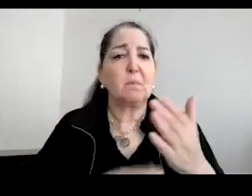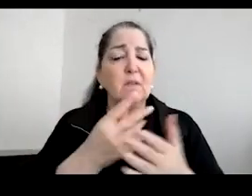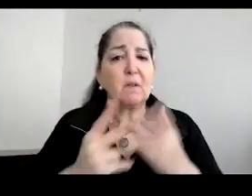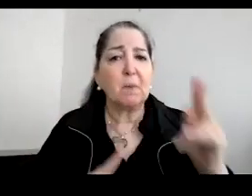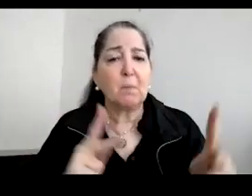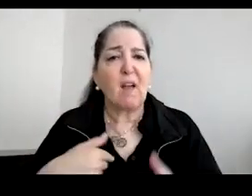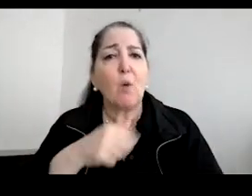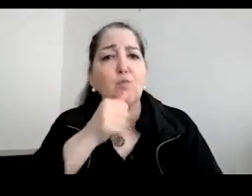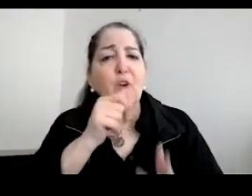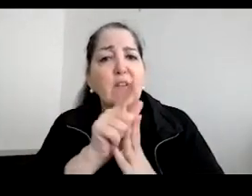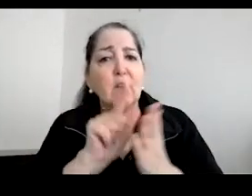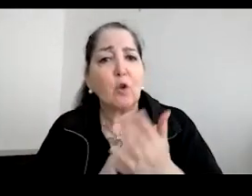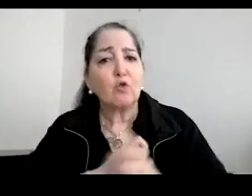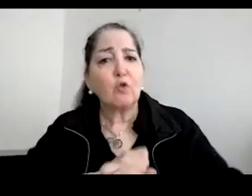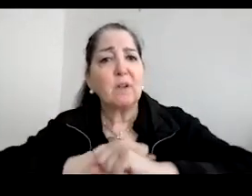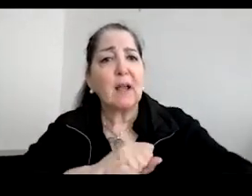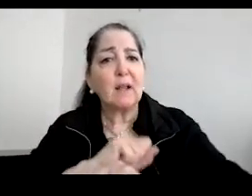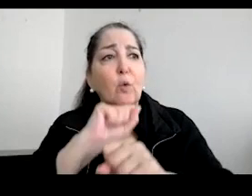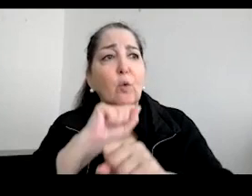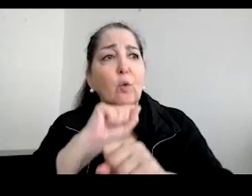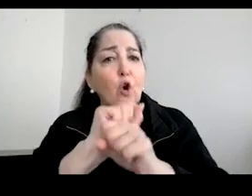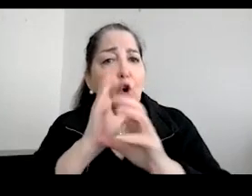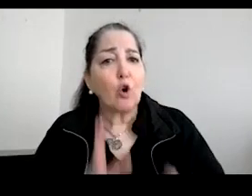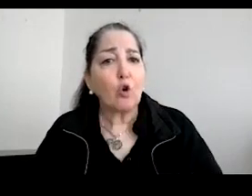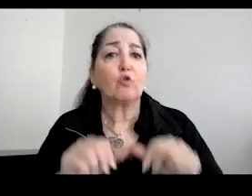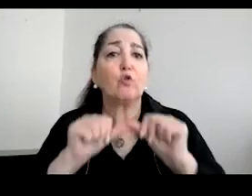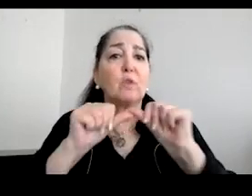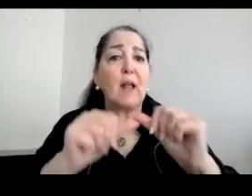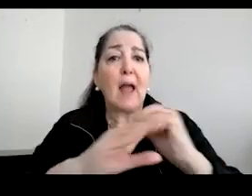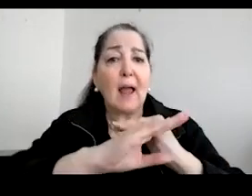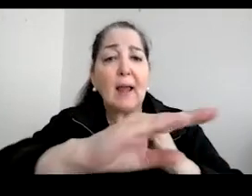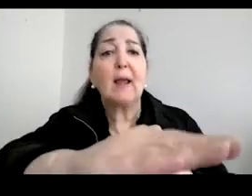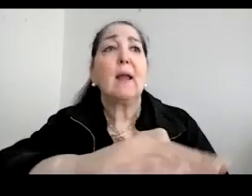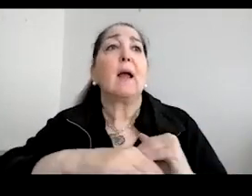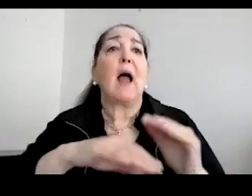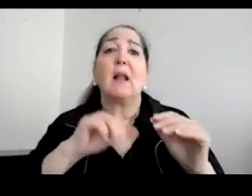laws that protect workers to stay on UI benefits or get economic security otherwise?